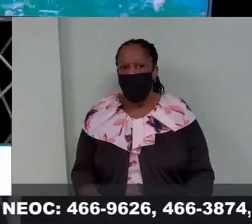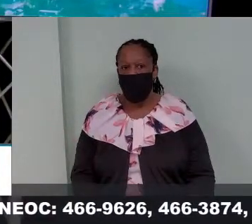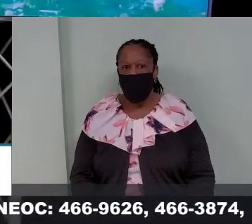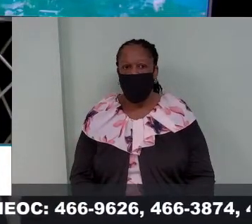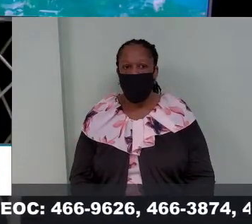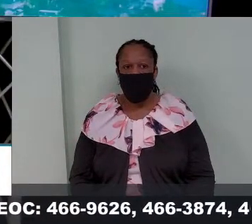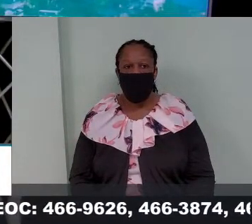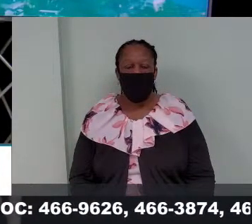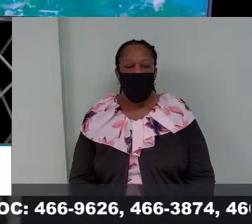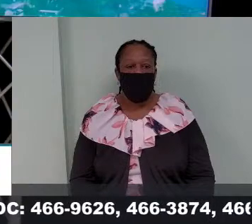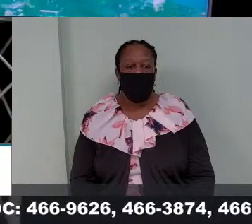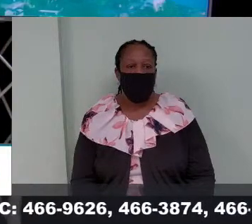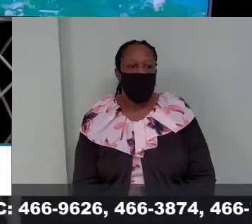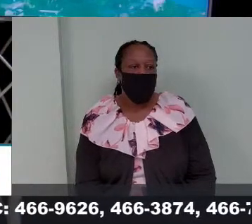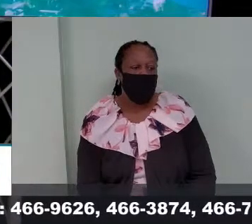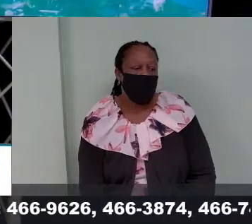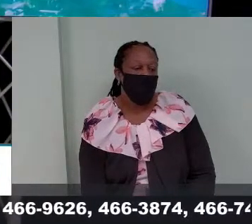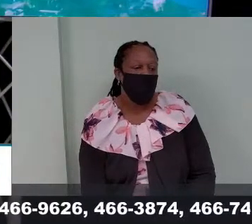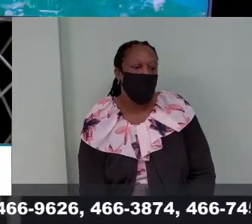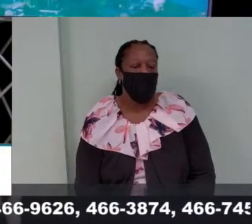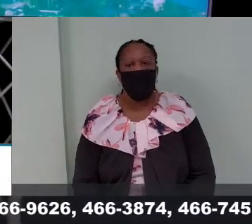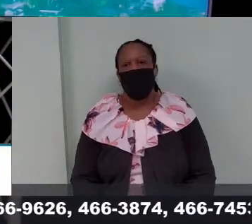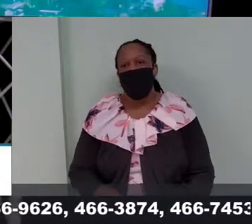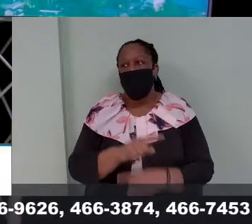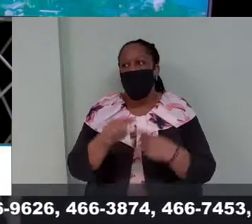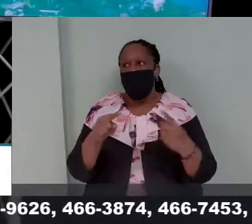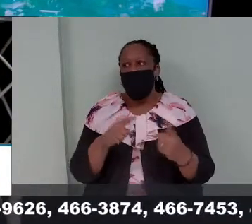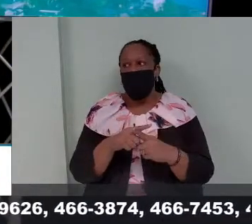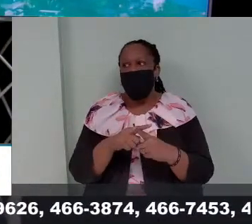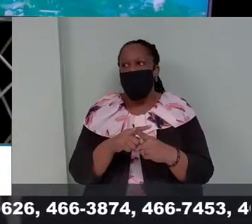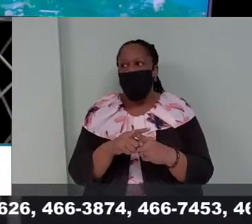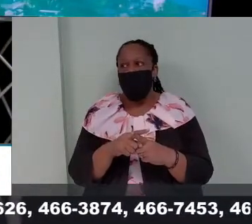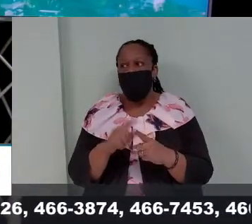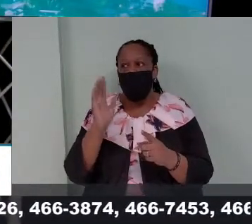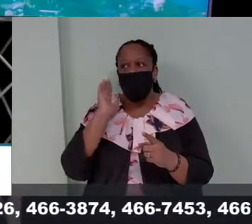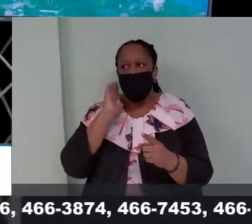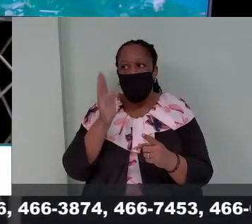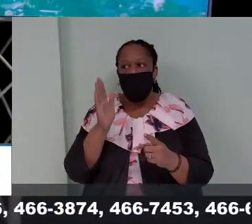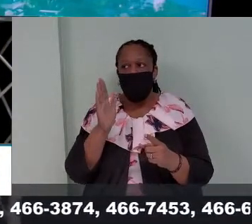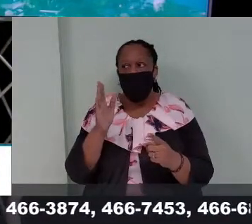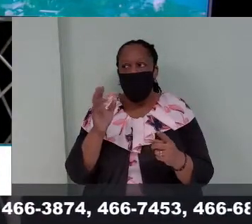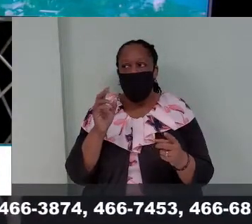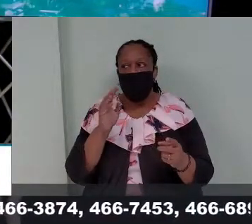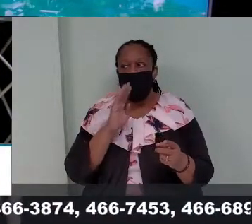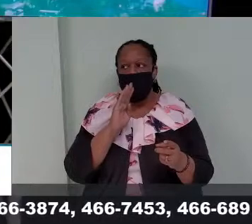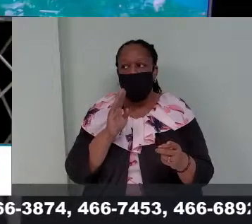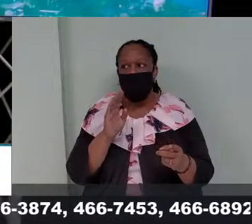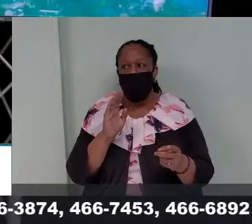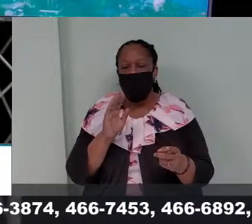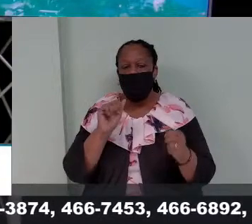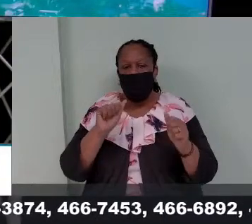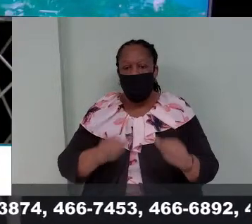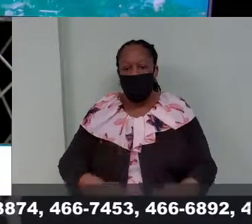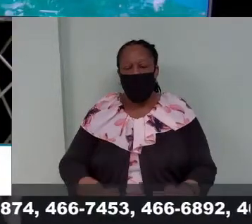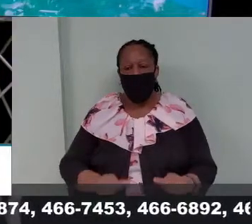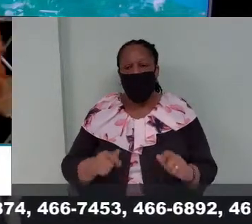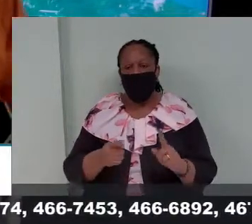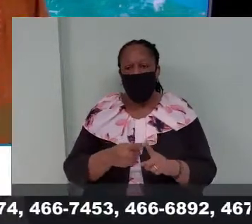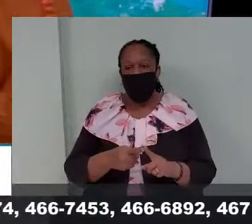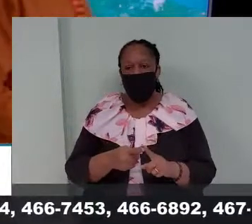restrictions so we can have events, enjoy ourselves, and make a living? Dr. Wilkinson.